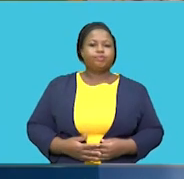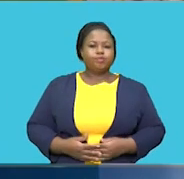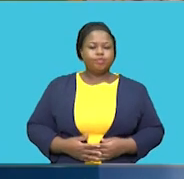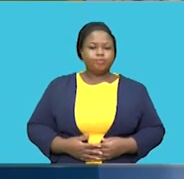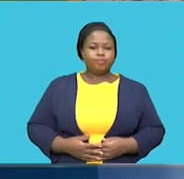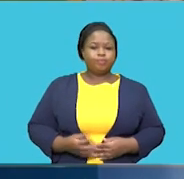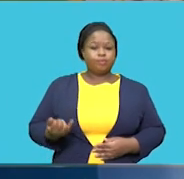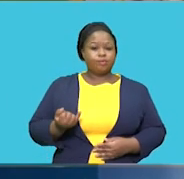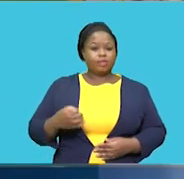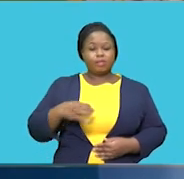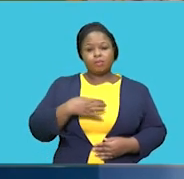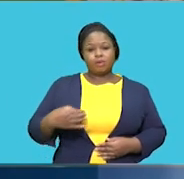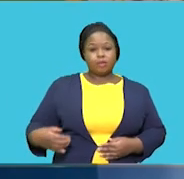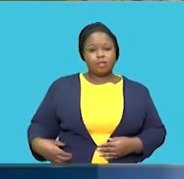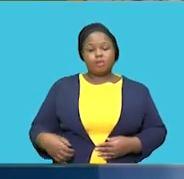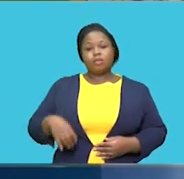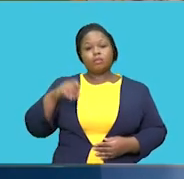Like President Obama said,